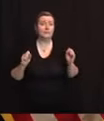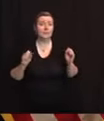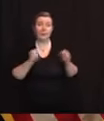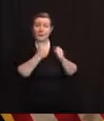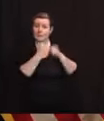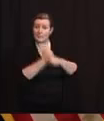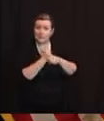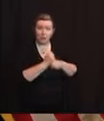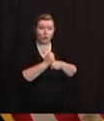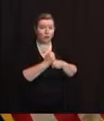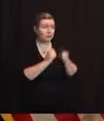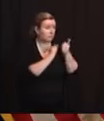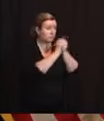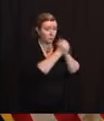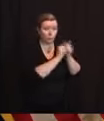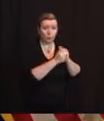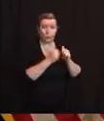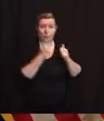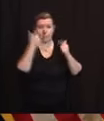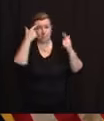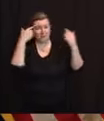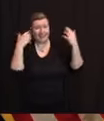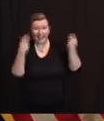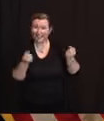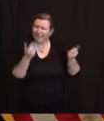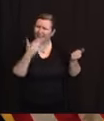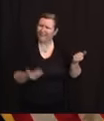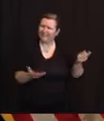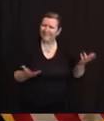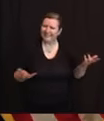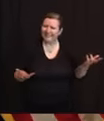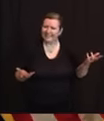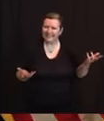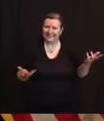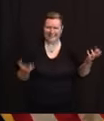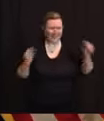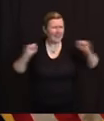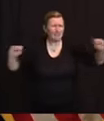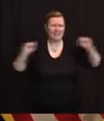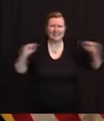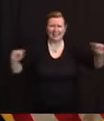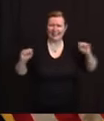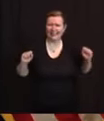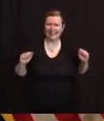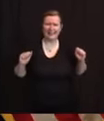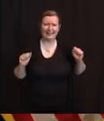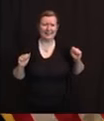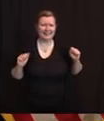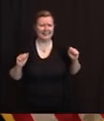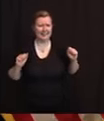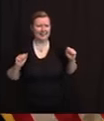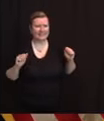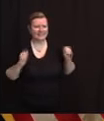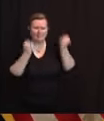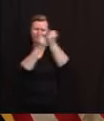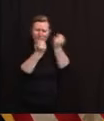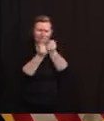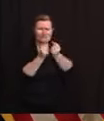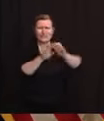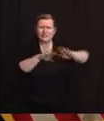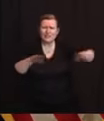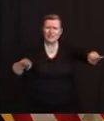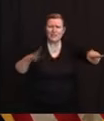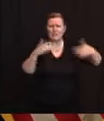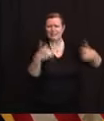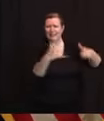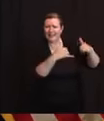physical fitness, it's going out cheering for our kids. It's all the reasons why we do sports. And listen, I hope we